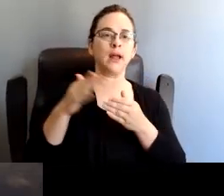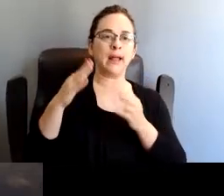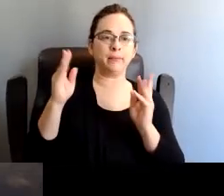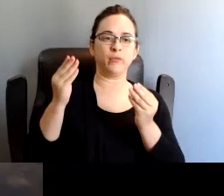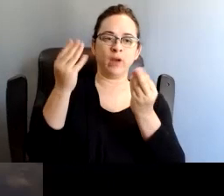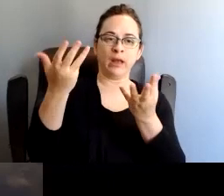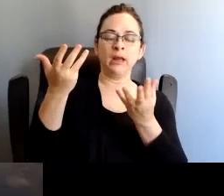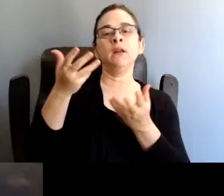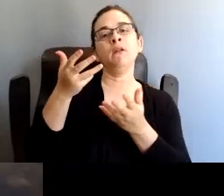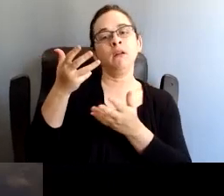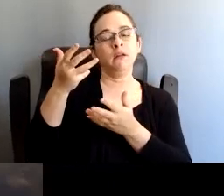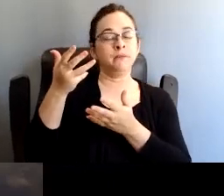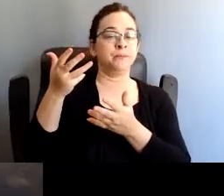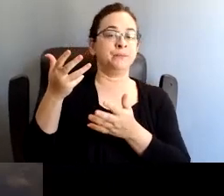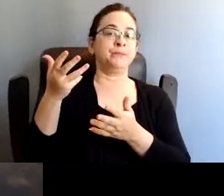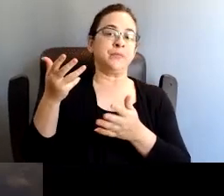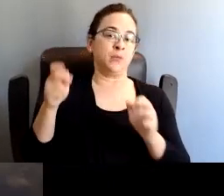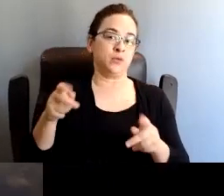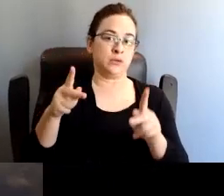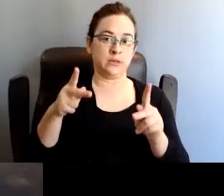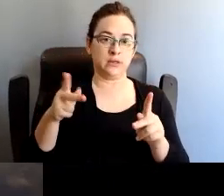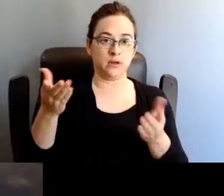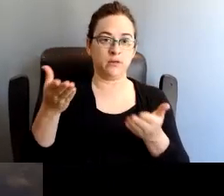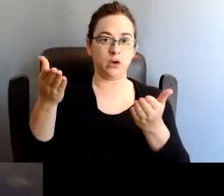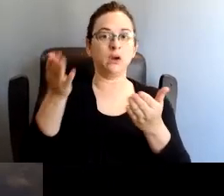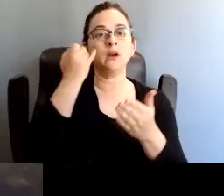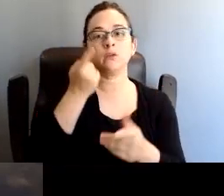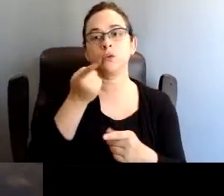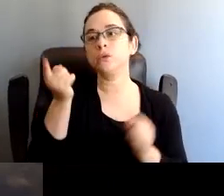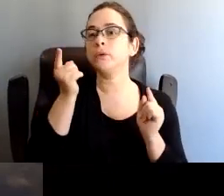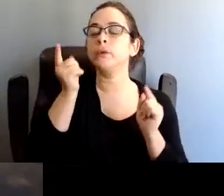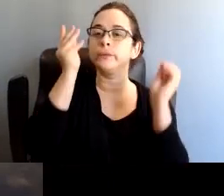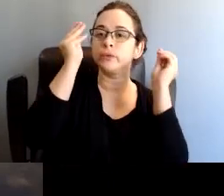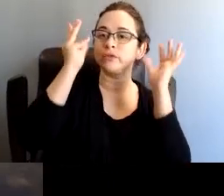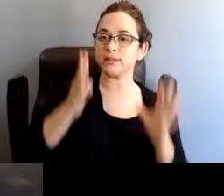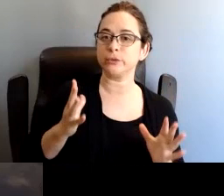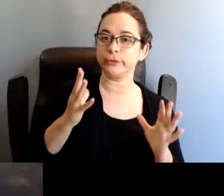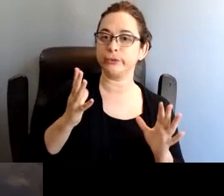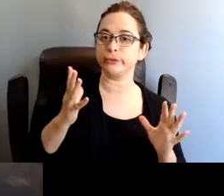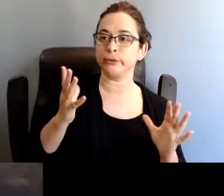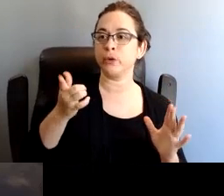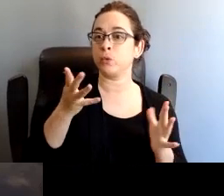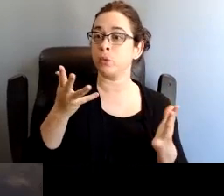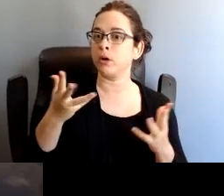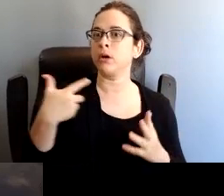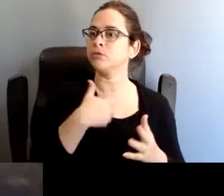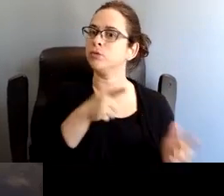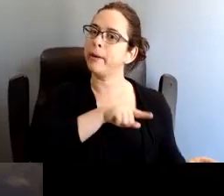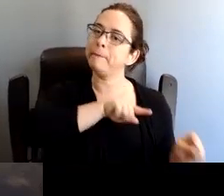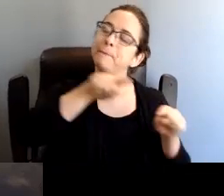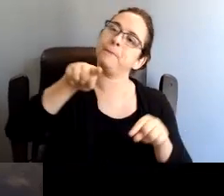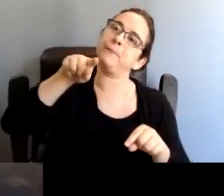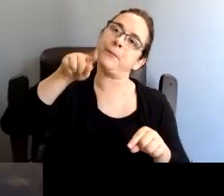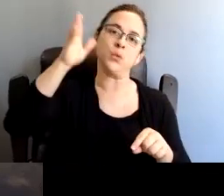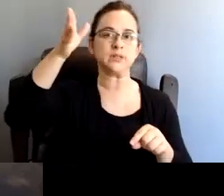an offering to you that are professors. If there's an opportunity for us to do a classroom presentation with your students, I provided